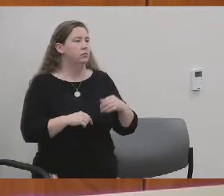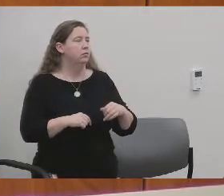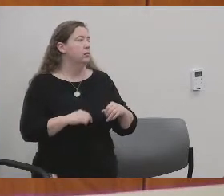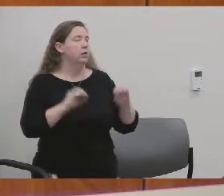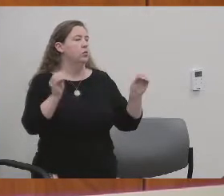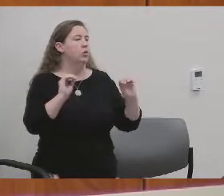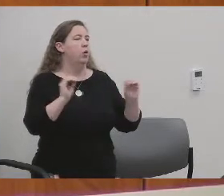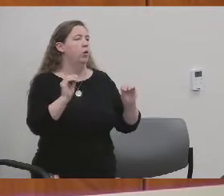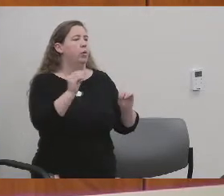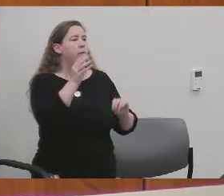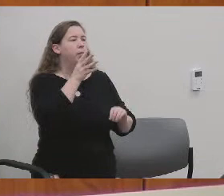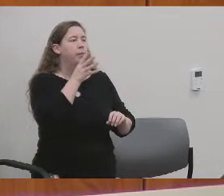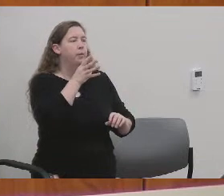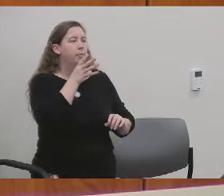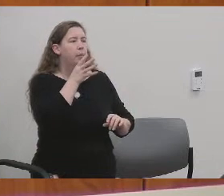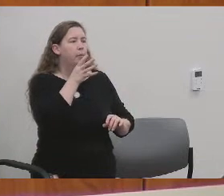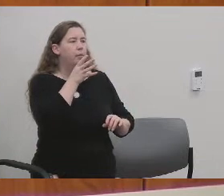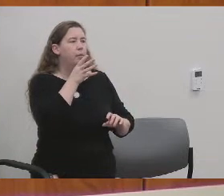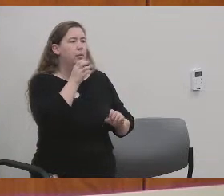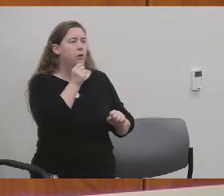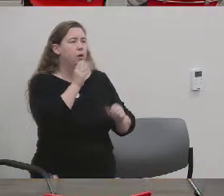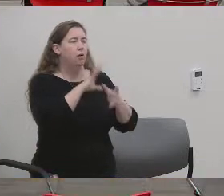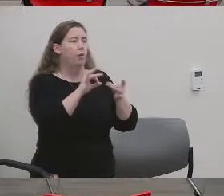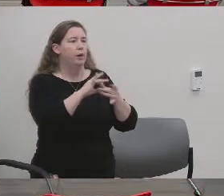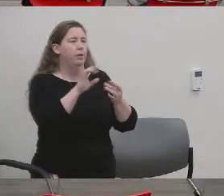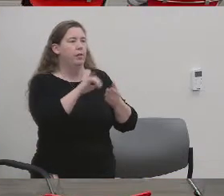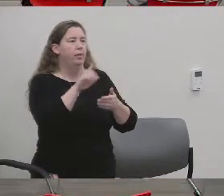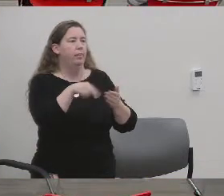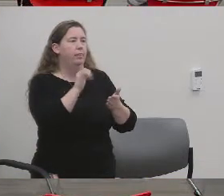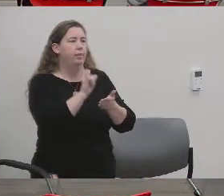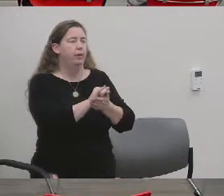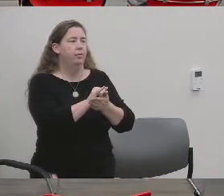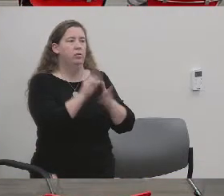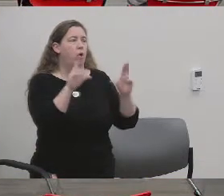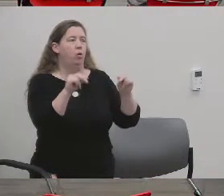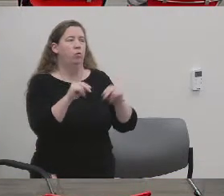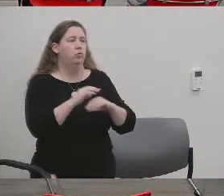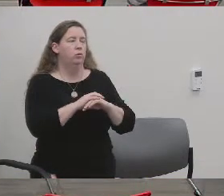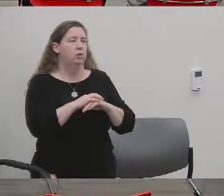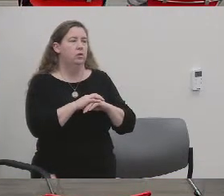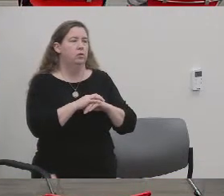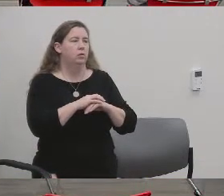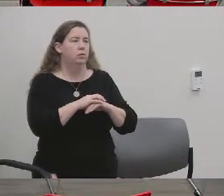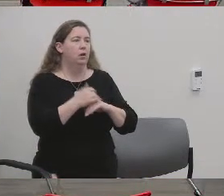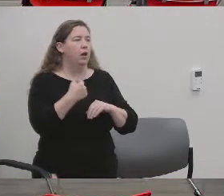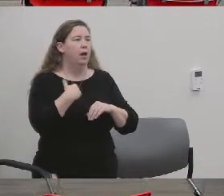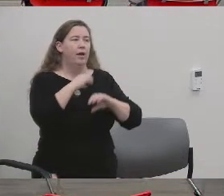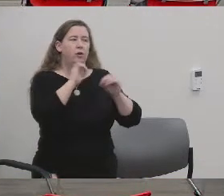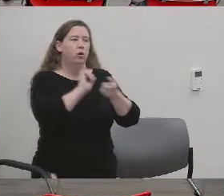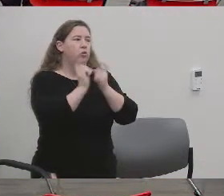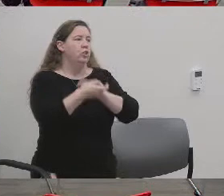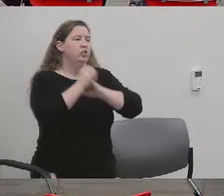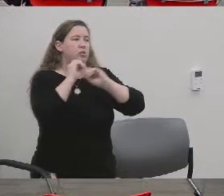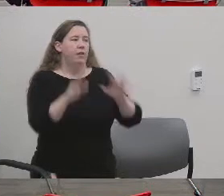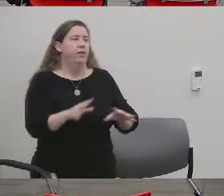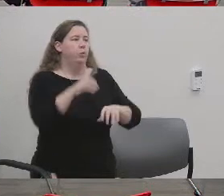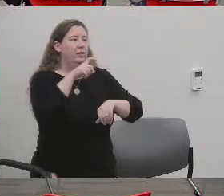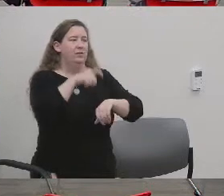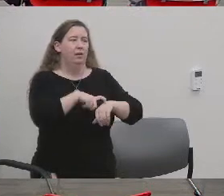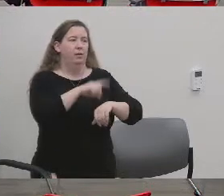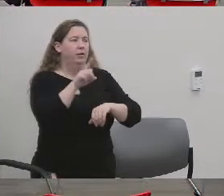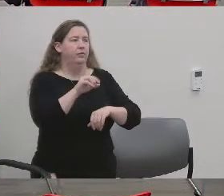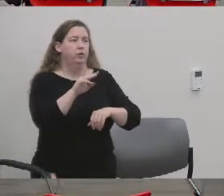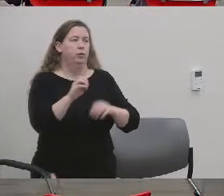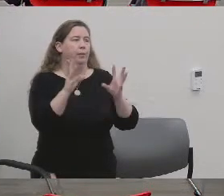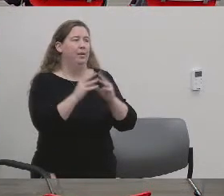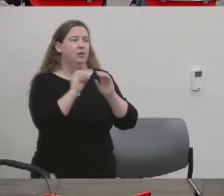I can make an observational comment about that. No, I didn't change a single thing with timing of Zoom meetings